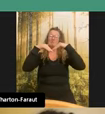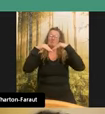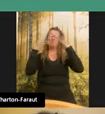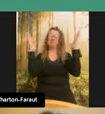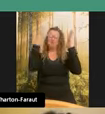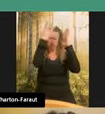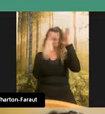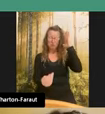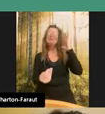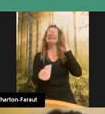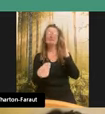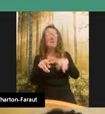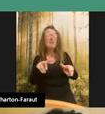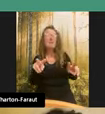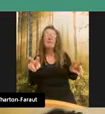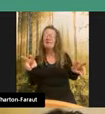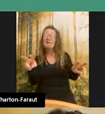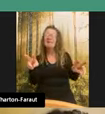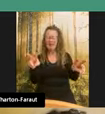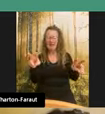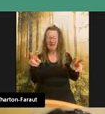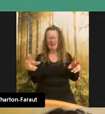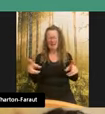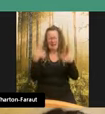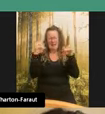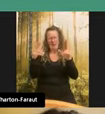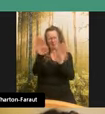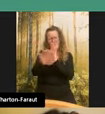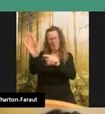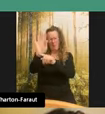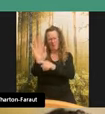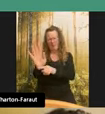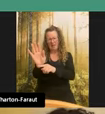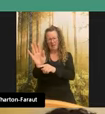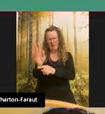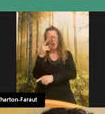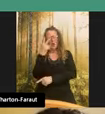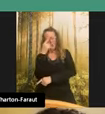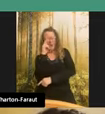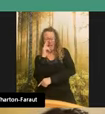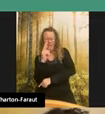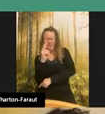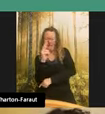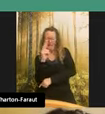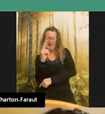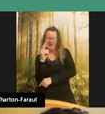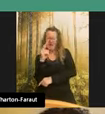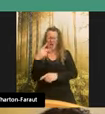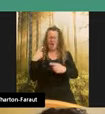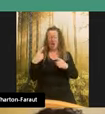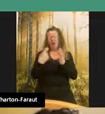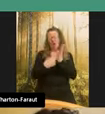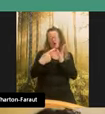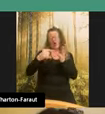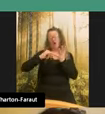And that's a picture of the film, another slip from the film. You can see Rashmi is always written in this kind of capture text, which is the text in